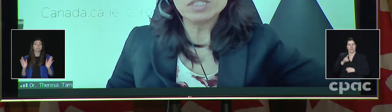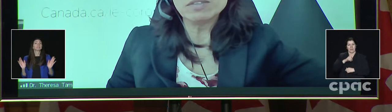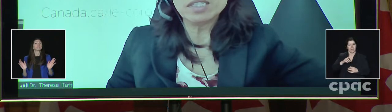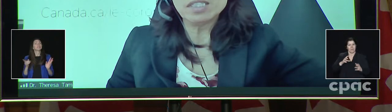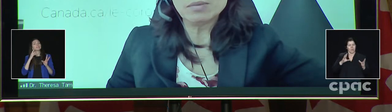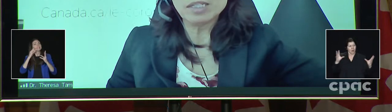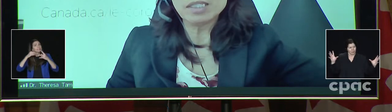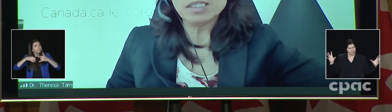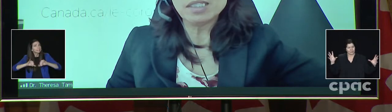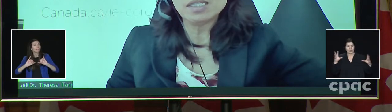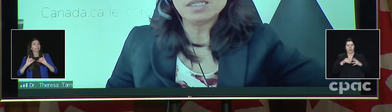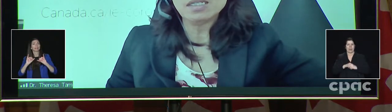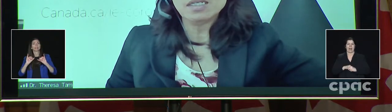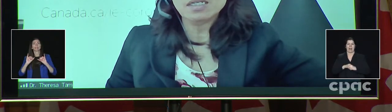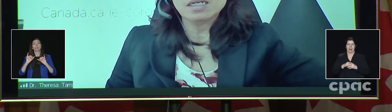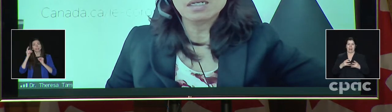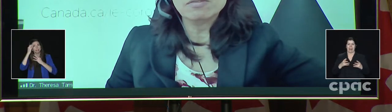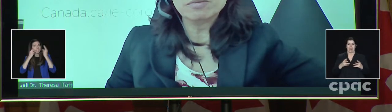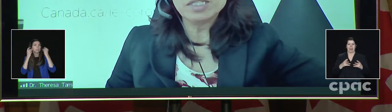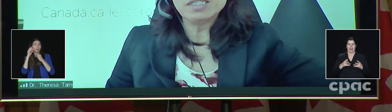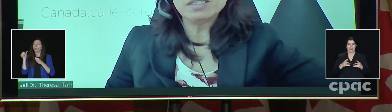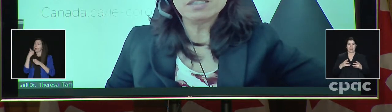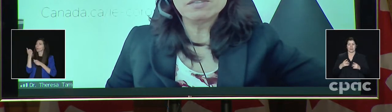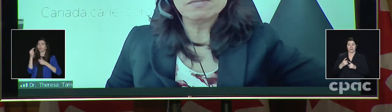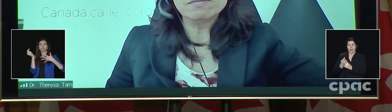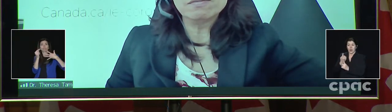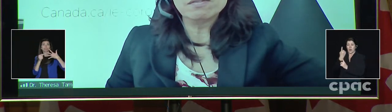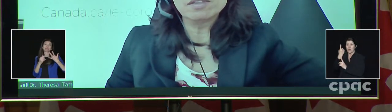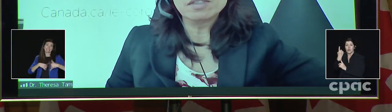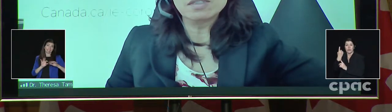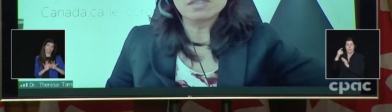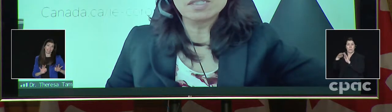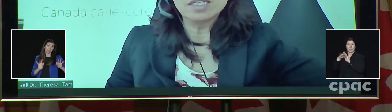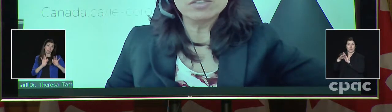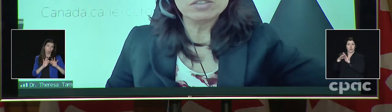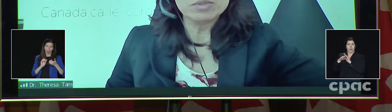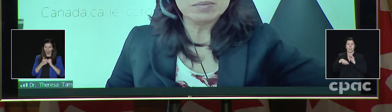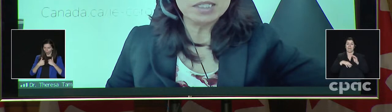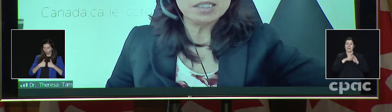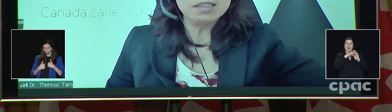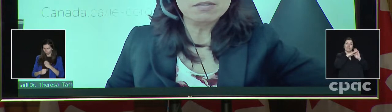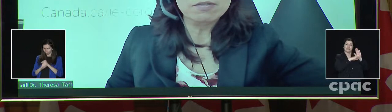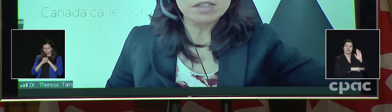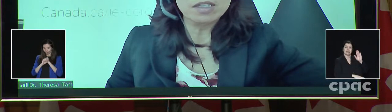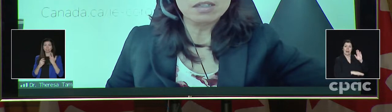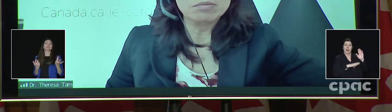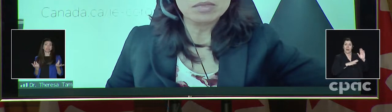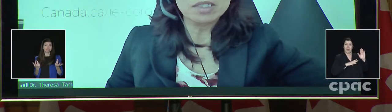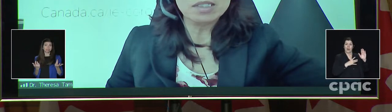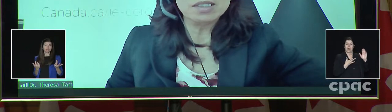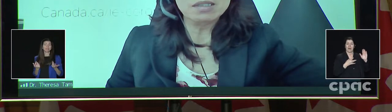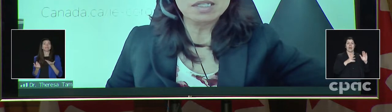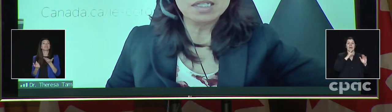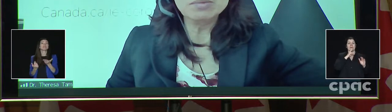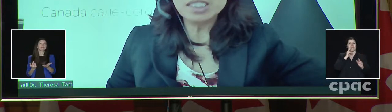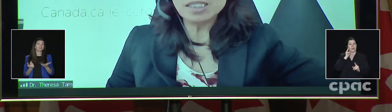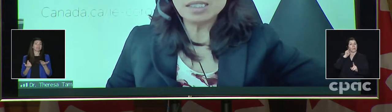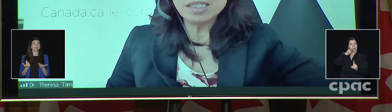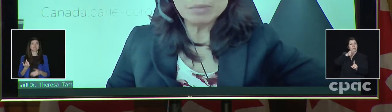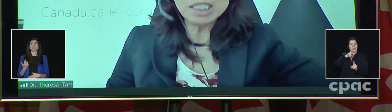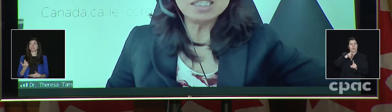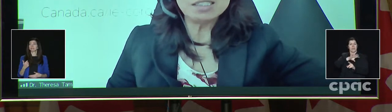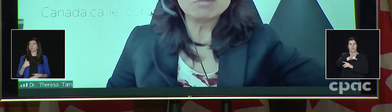one way of thinking about it. From a sort of national perspective, this is not